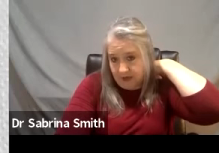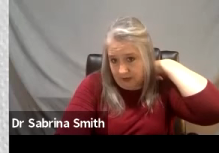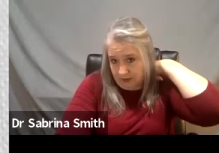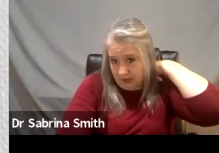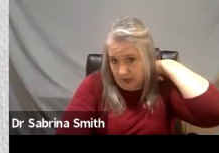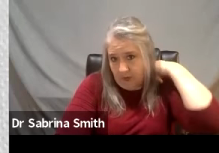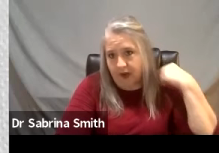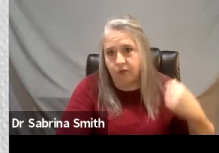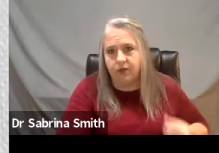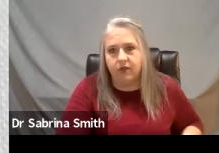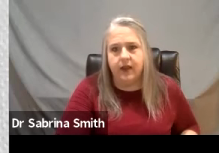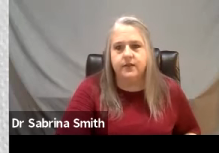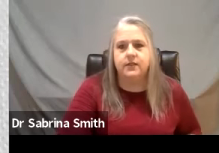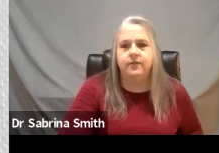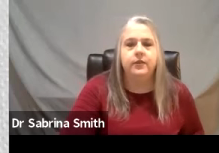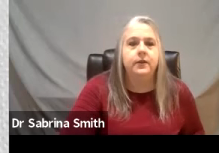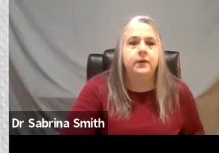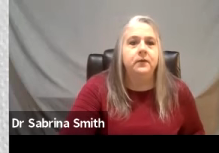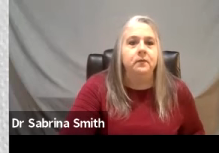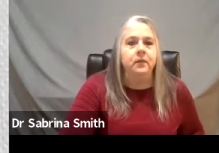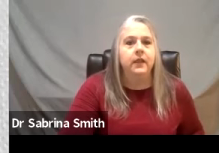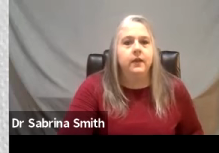is definitely like helping out with all that kind of stuff.